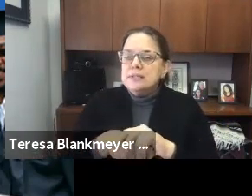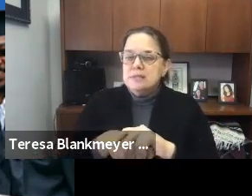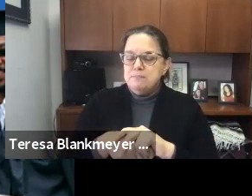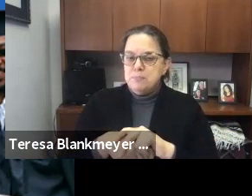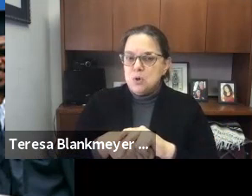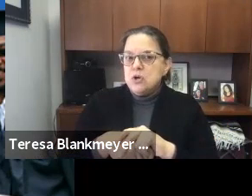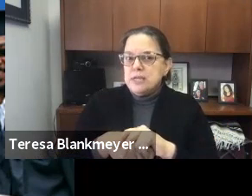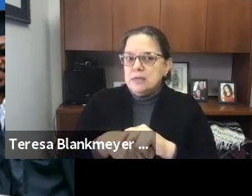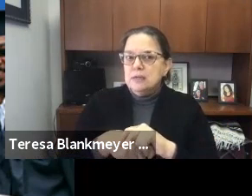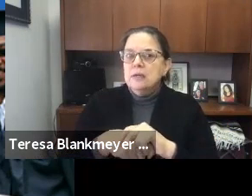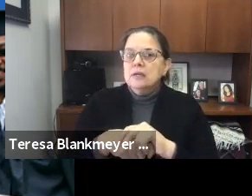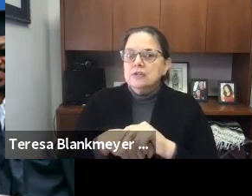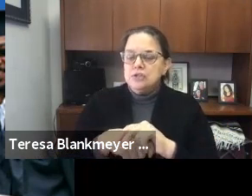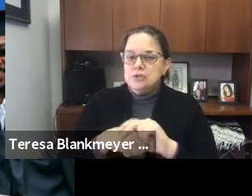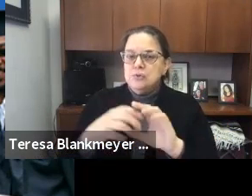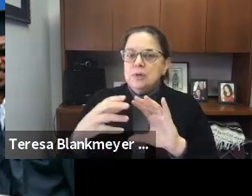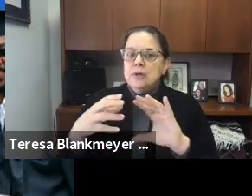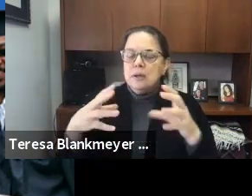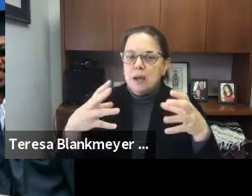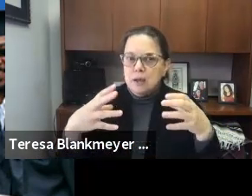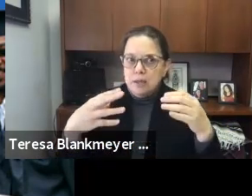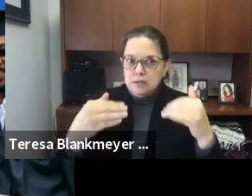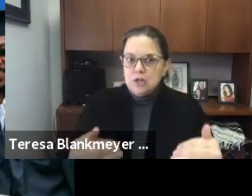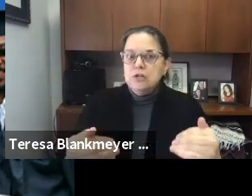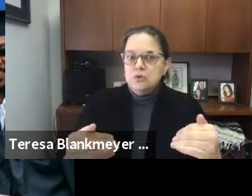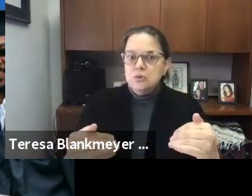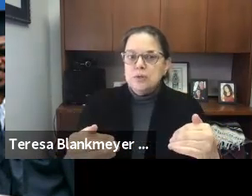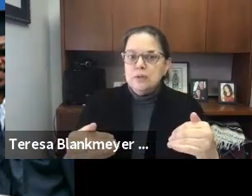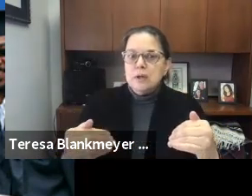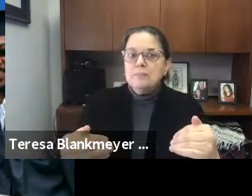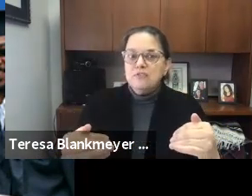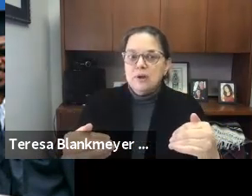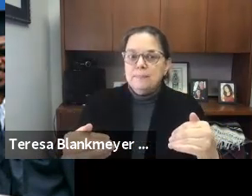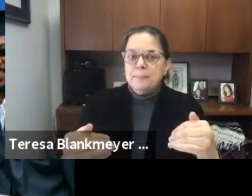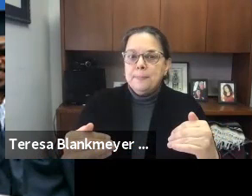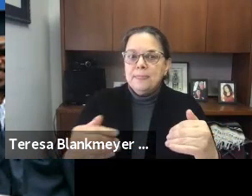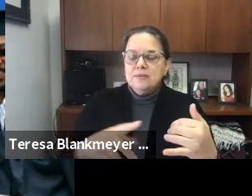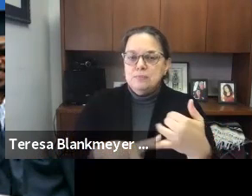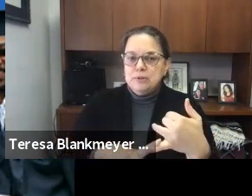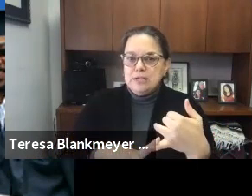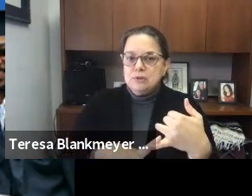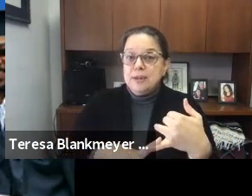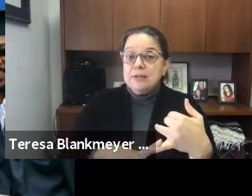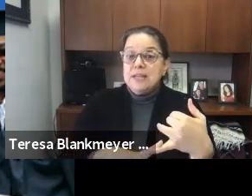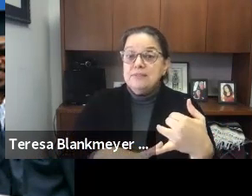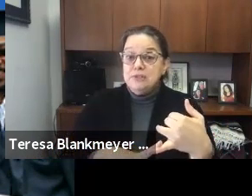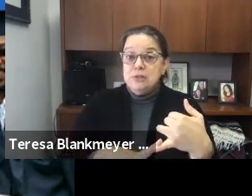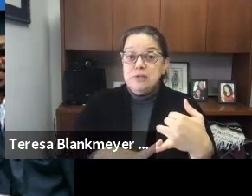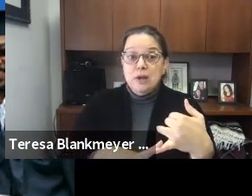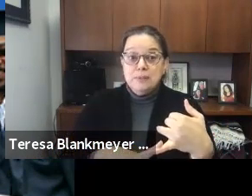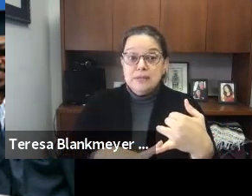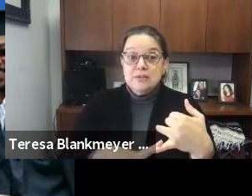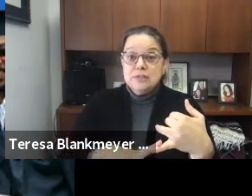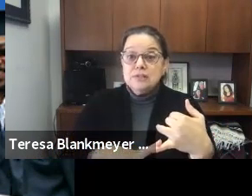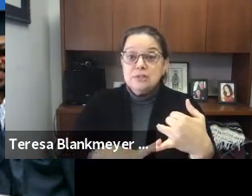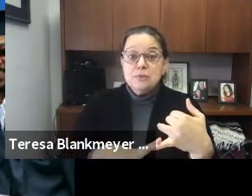where does the burden to include come from? Do potential parents have a duty